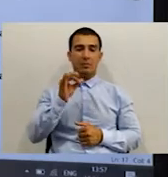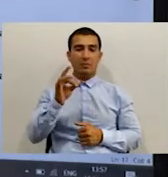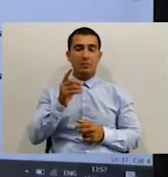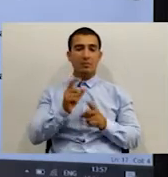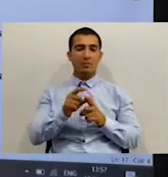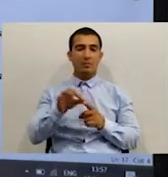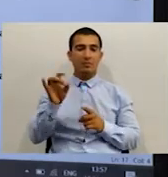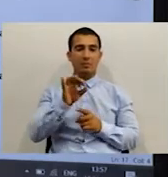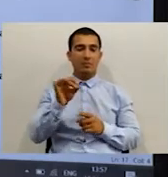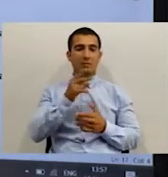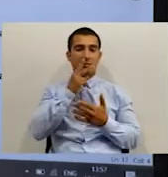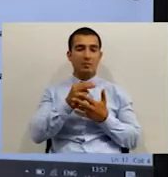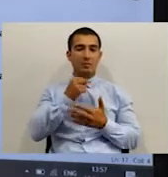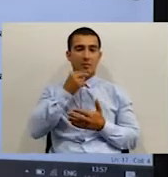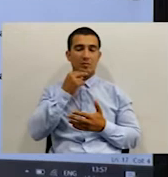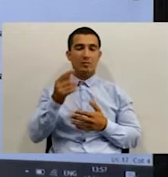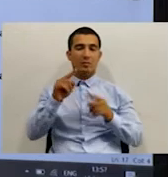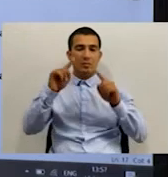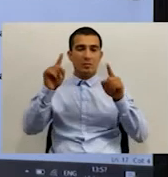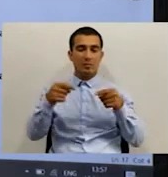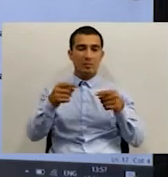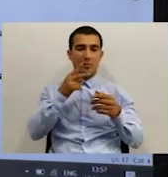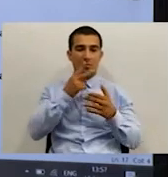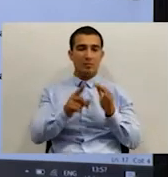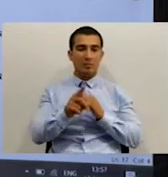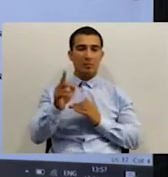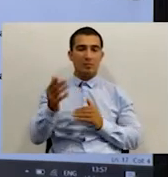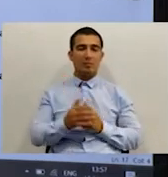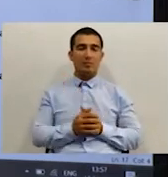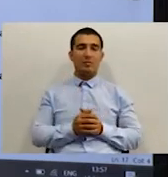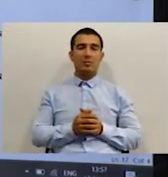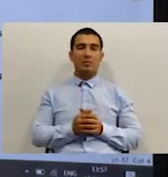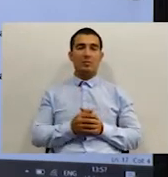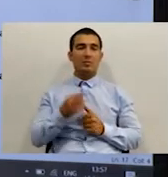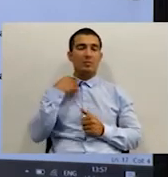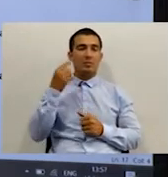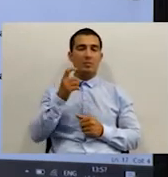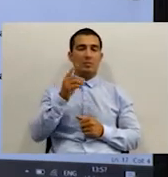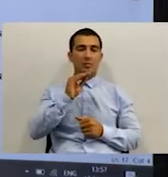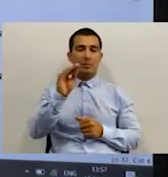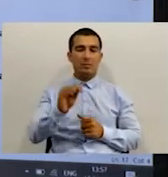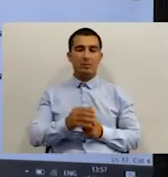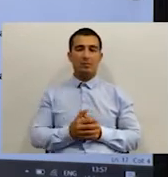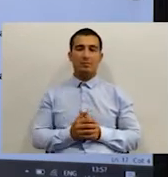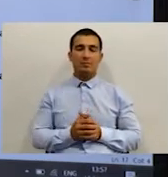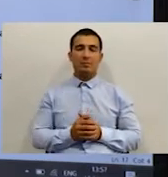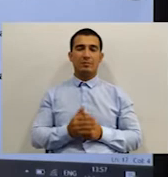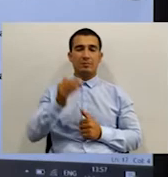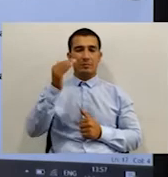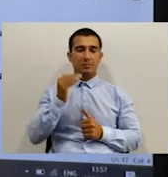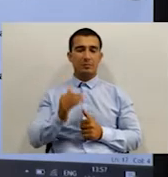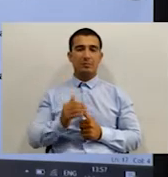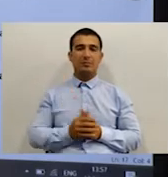For x in range qavs ochaman va ichiga 100 sonni